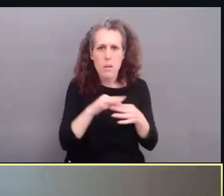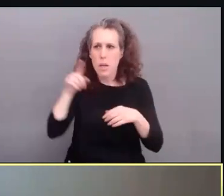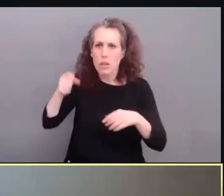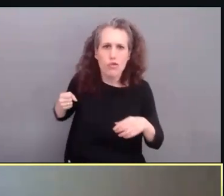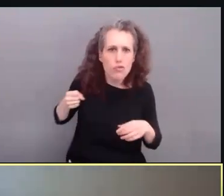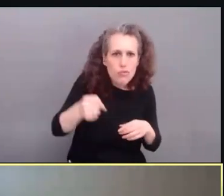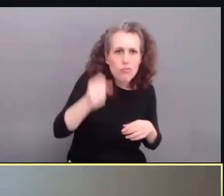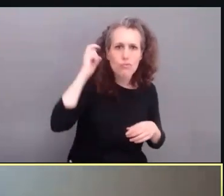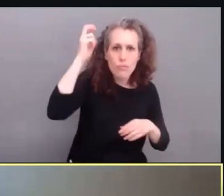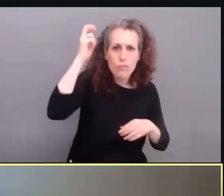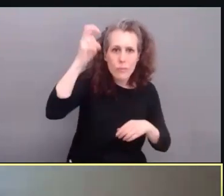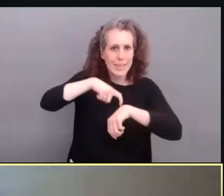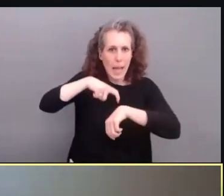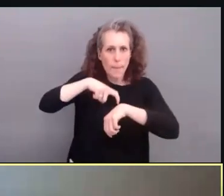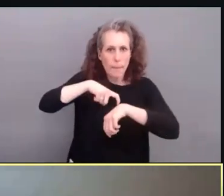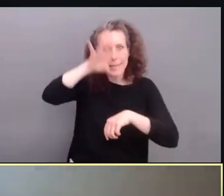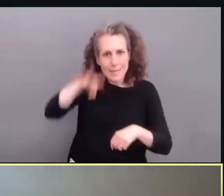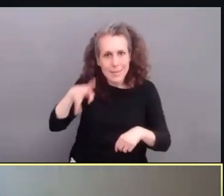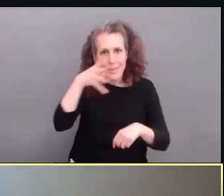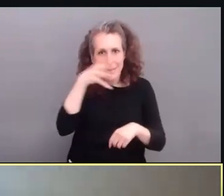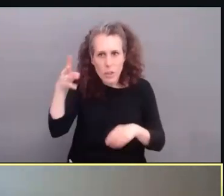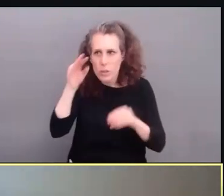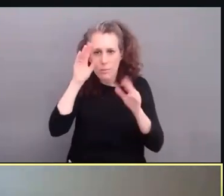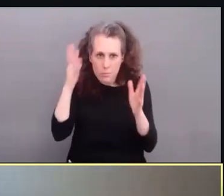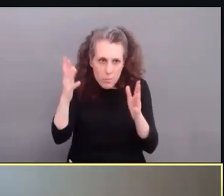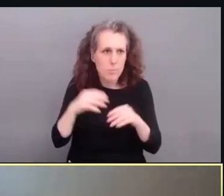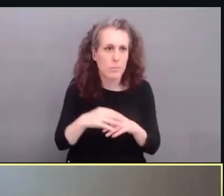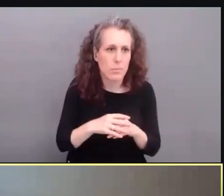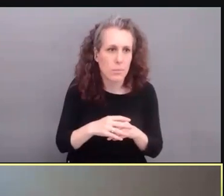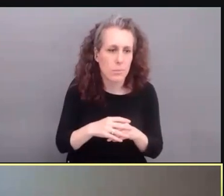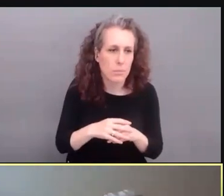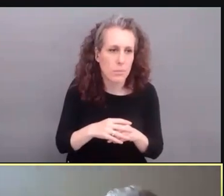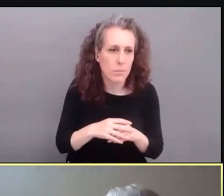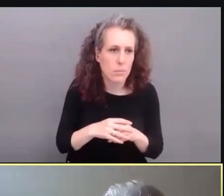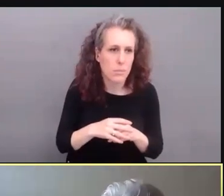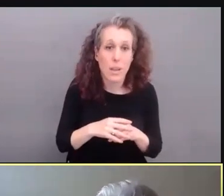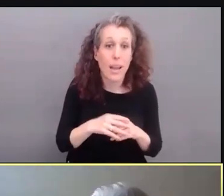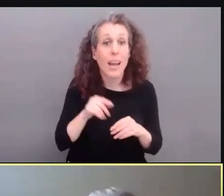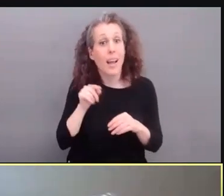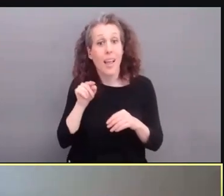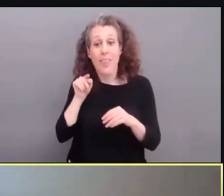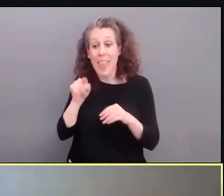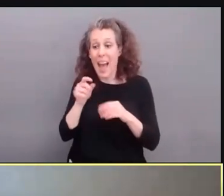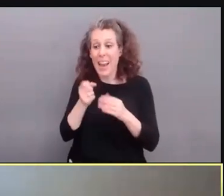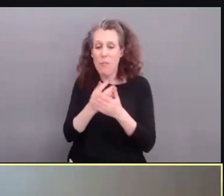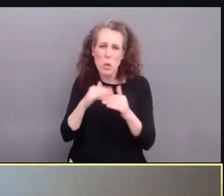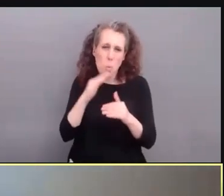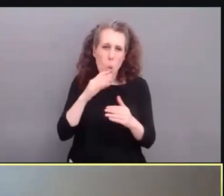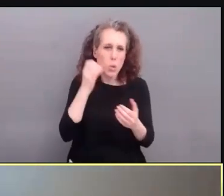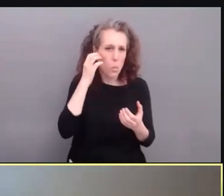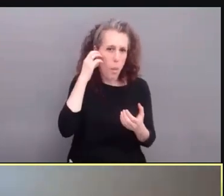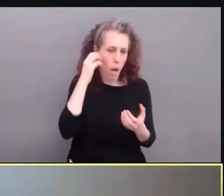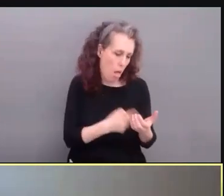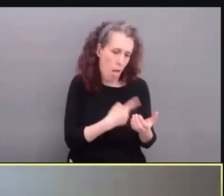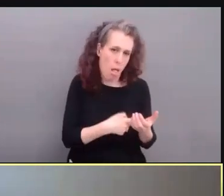with information you probably today gather via your mobile phone, and some of the standards in Europe